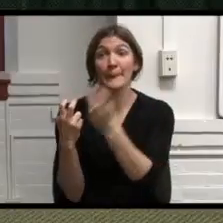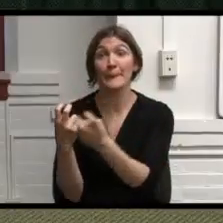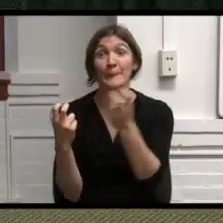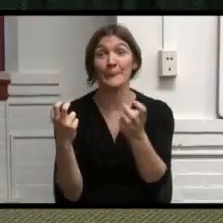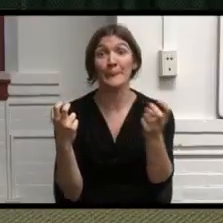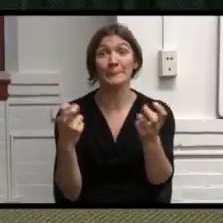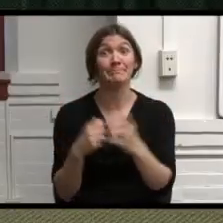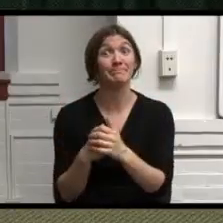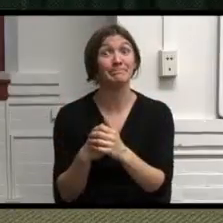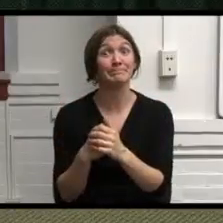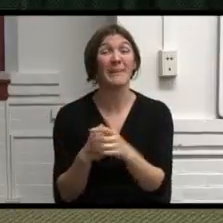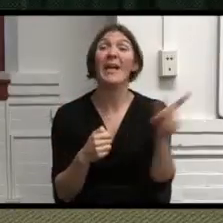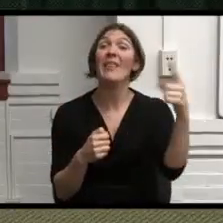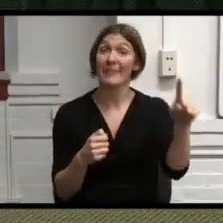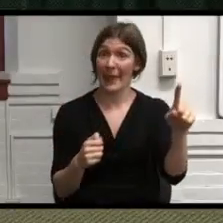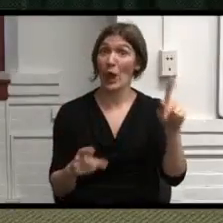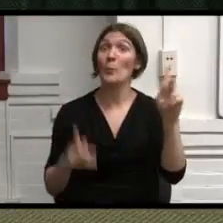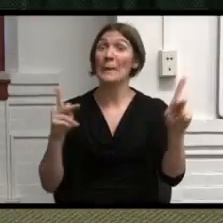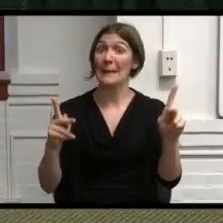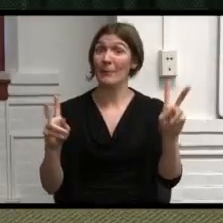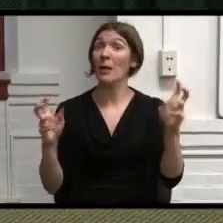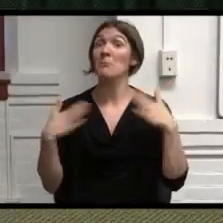Their, Yes. their bodies too.